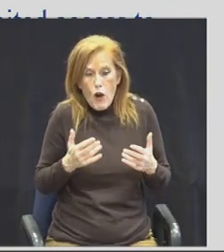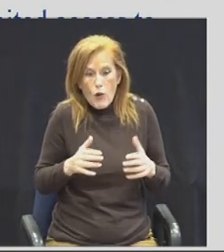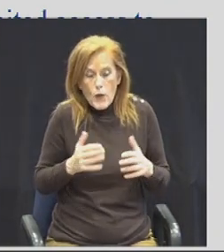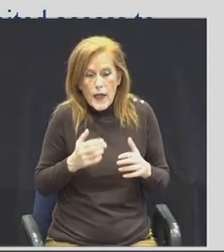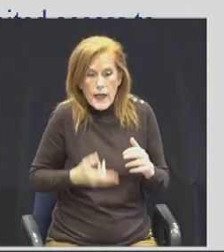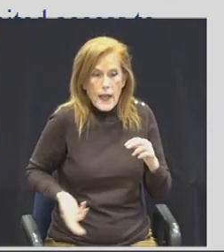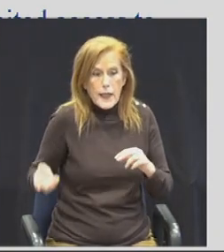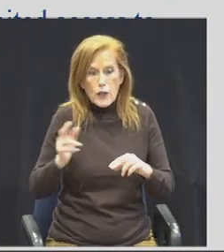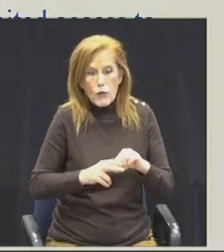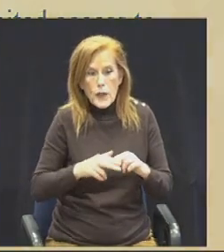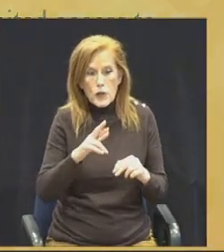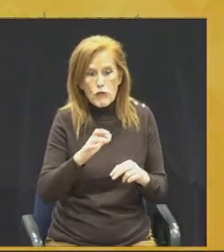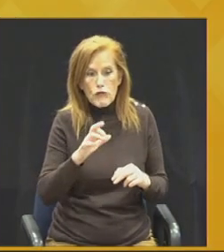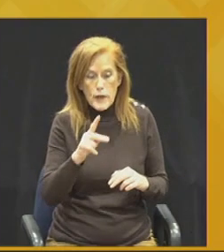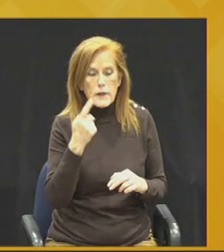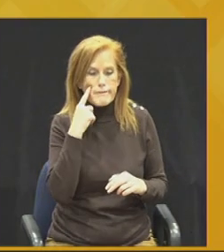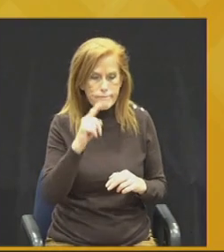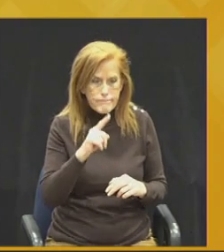risk.